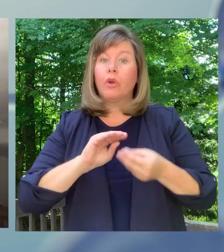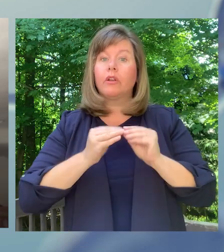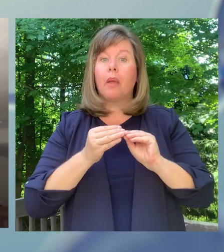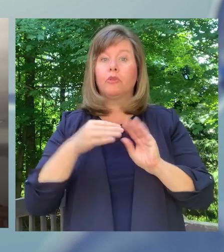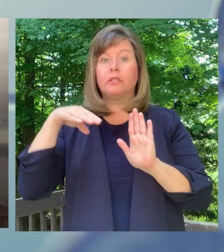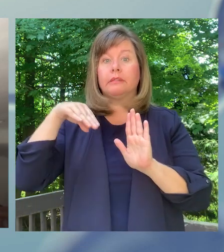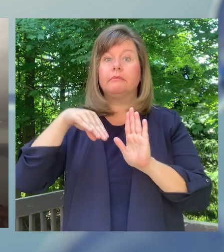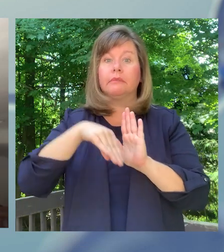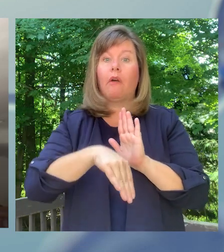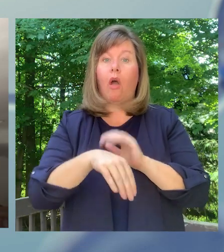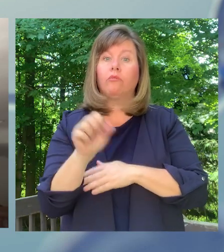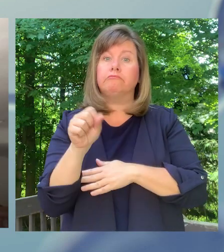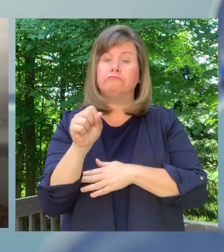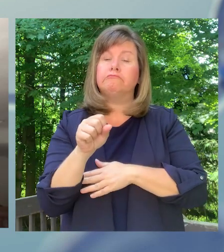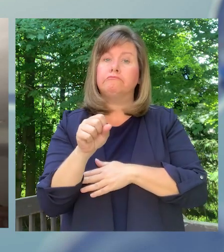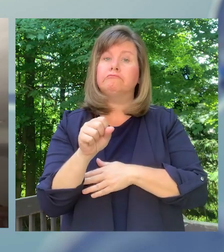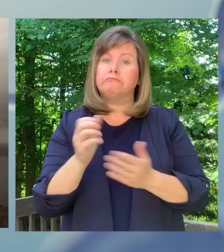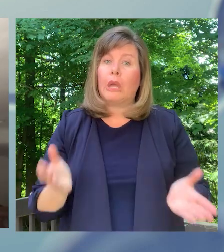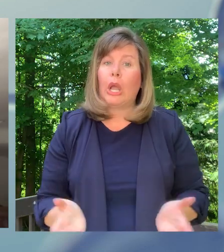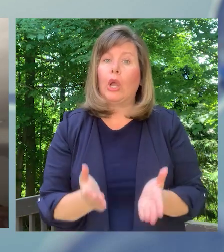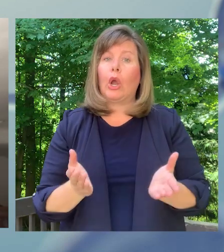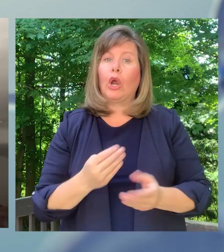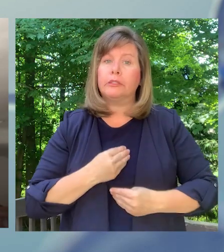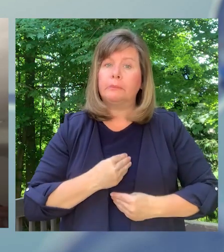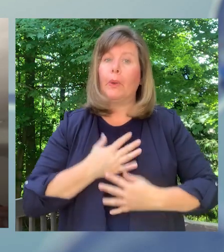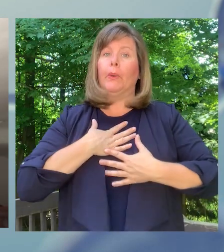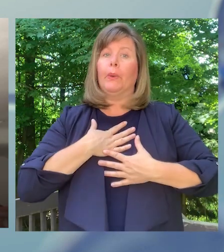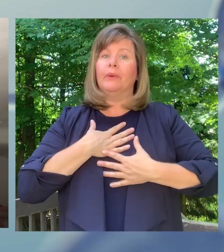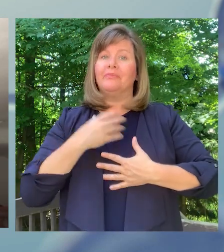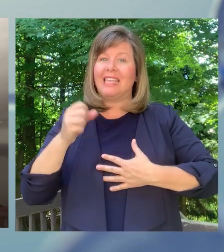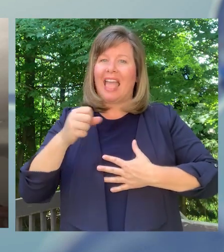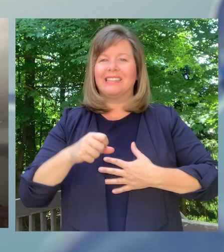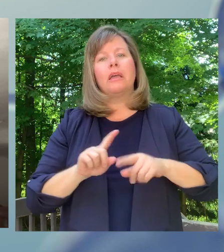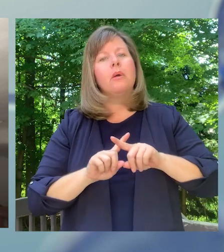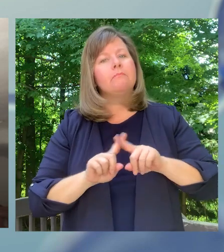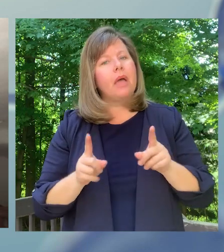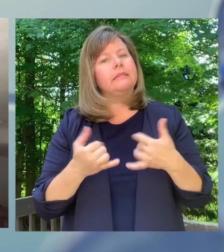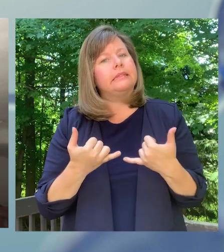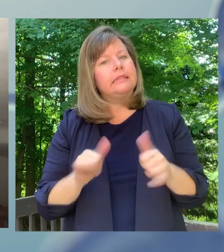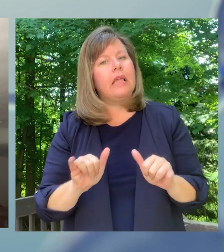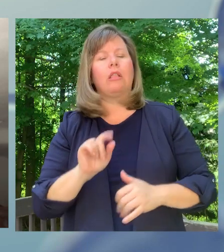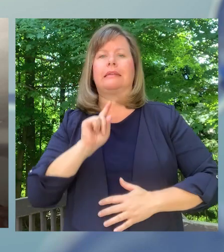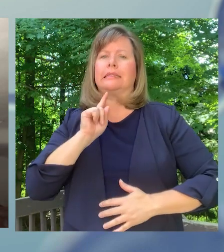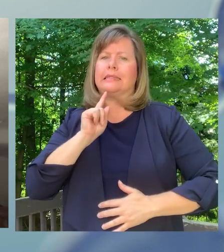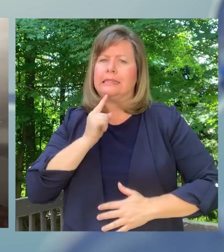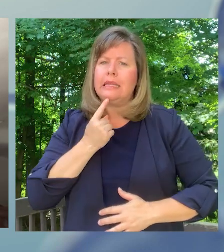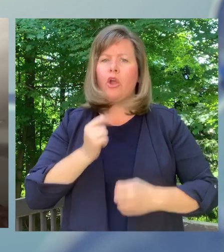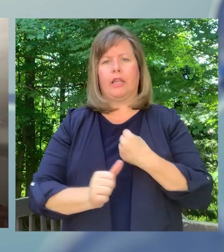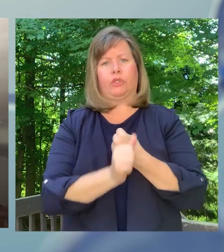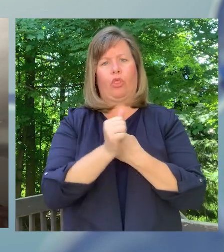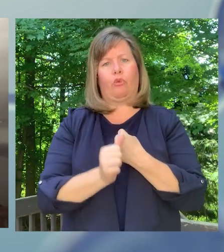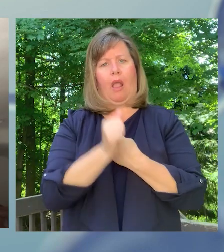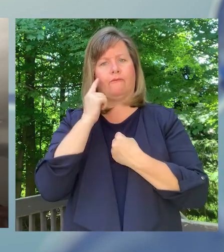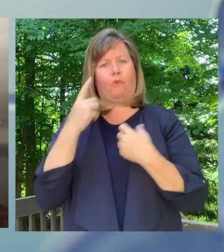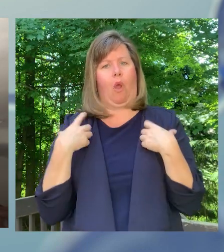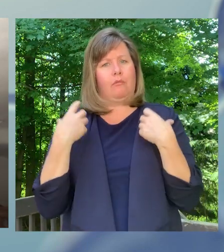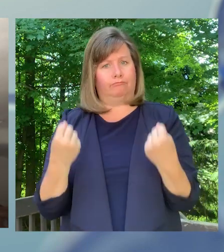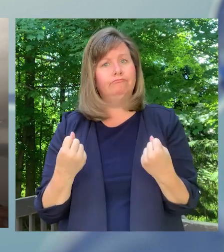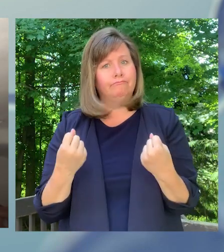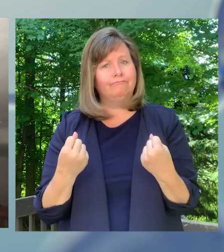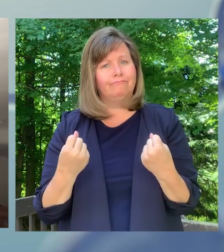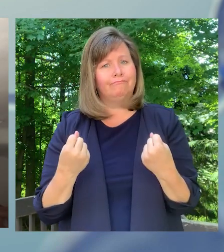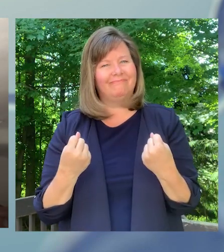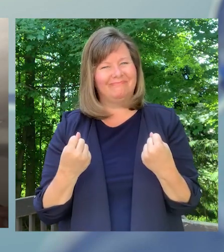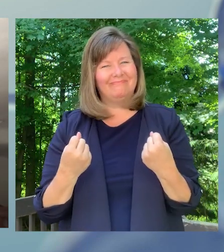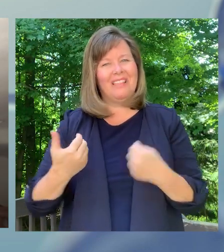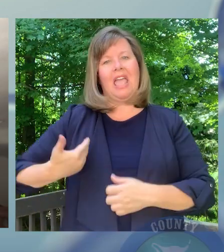and that's encouraging. But we need to continue to recognize this is a serious threat to all of our health.